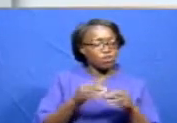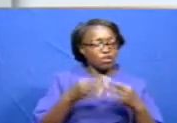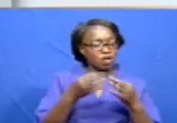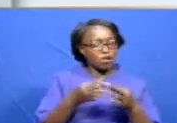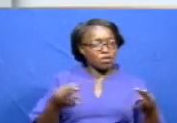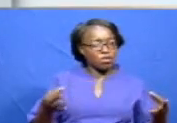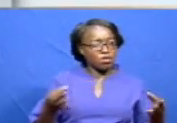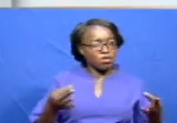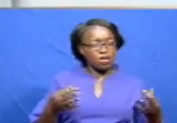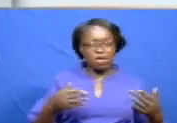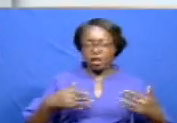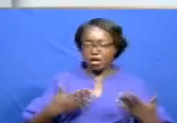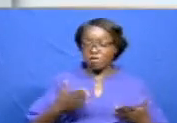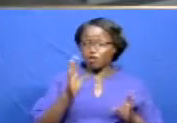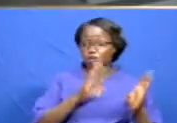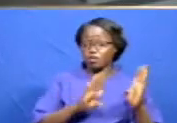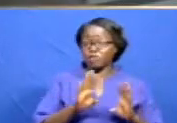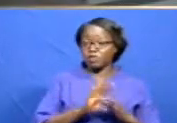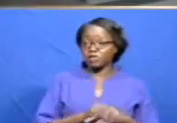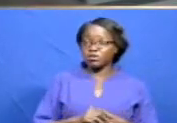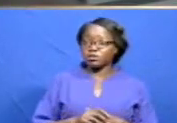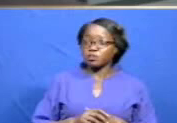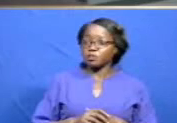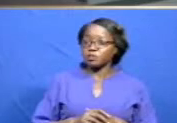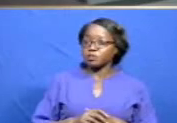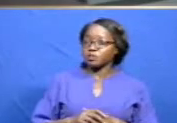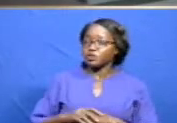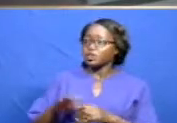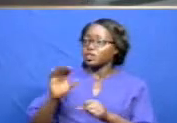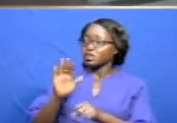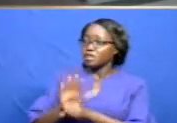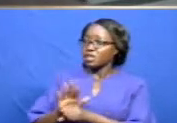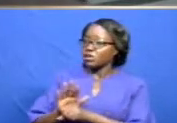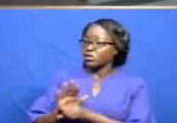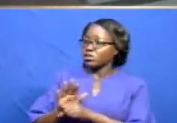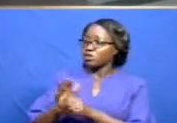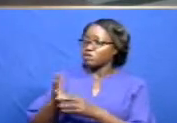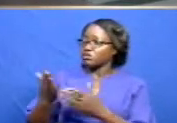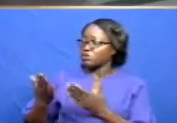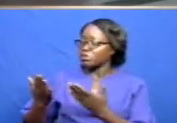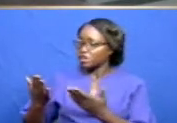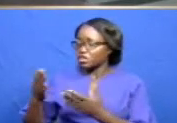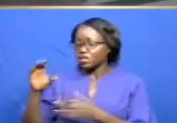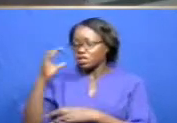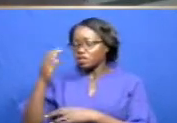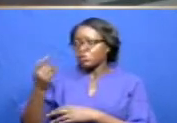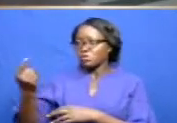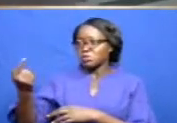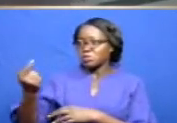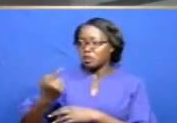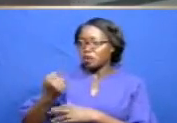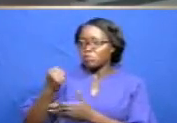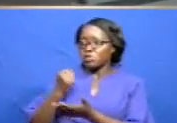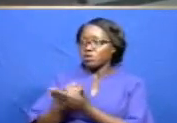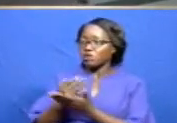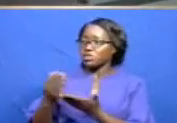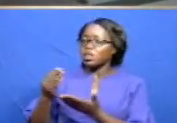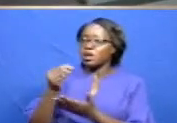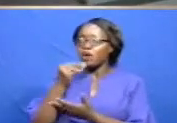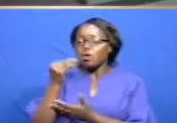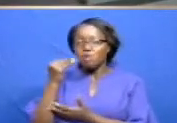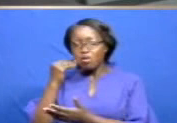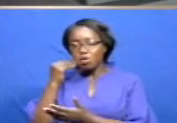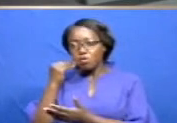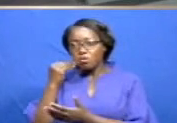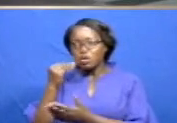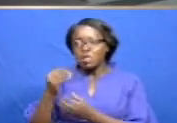is that consumer behavior doing? So we've had a lot of clients and customers coming to us. They've moved away from their offices to their homes and asking us to sort